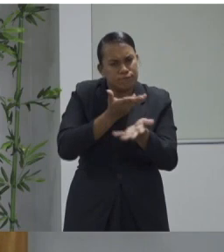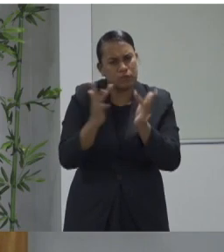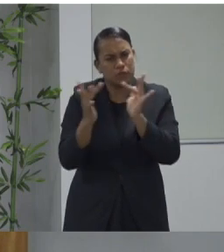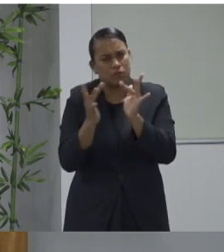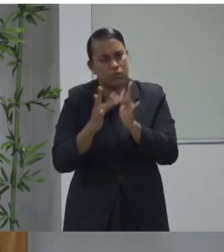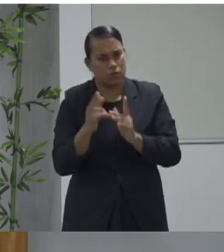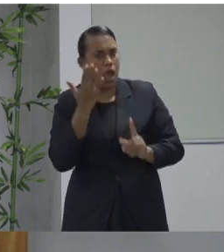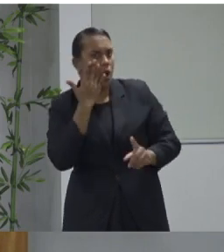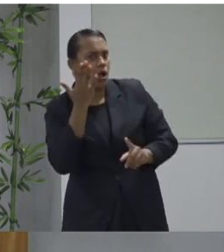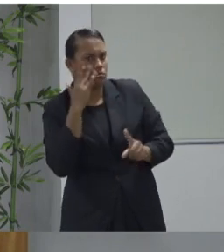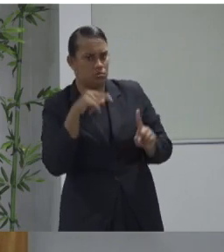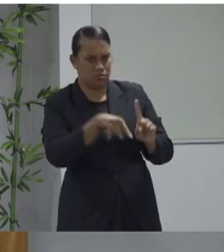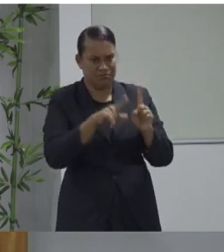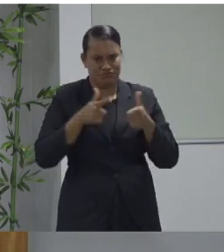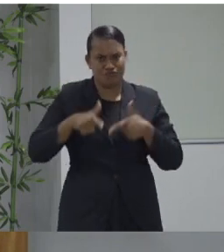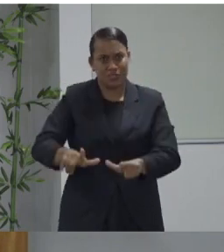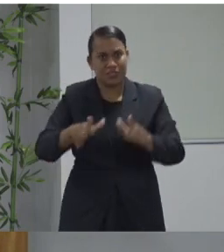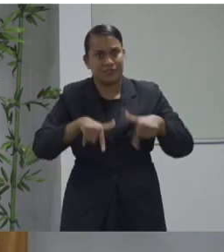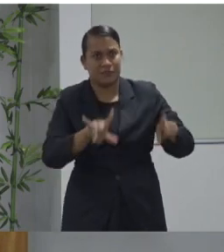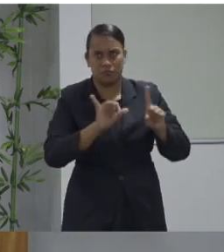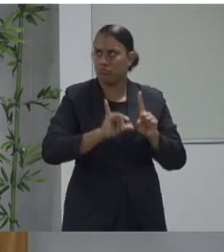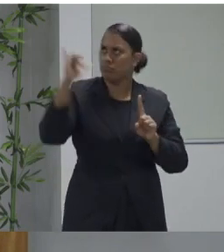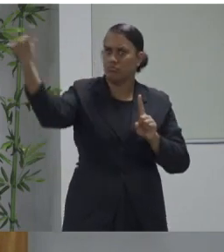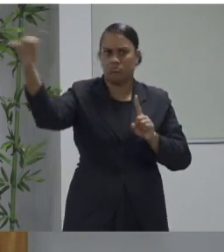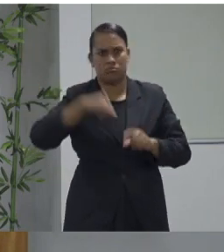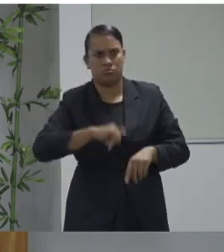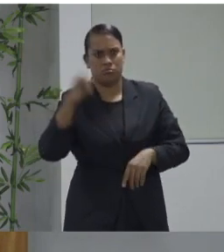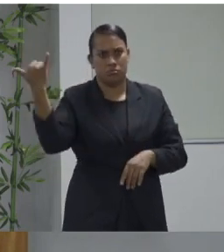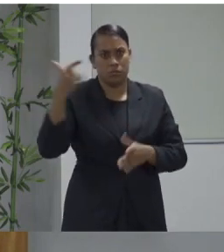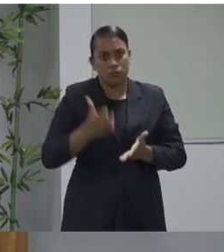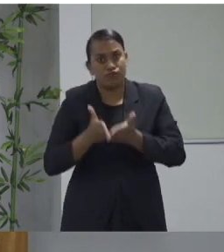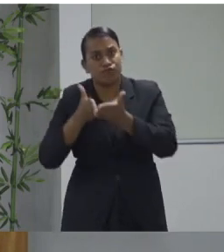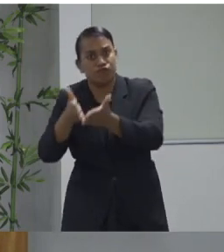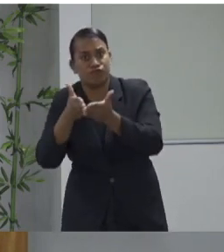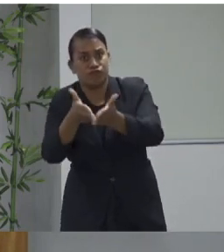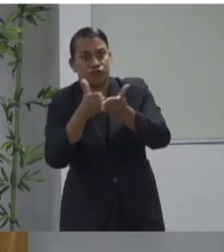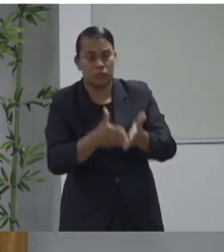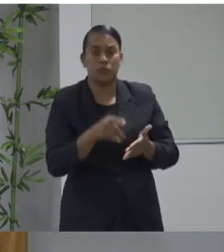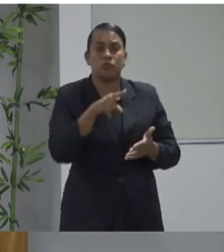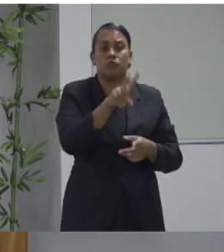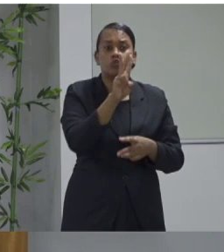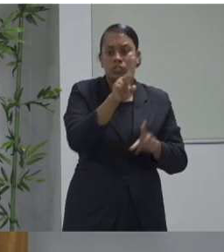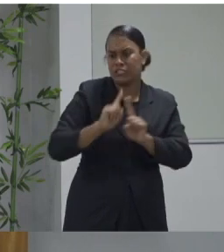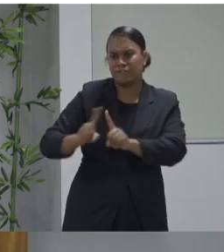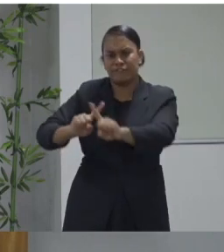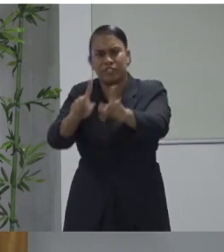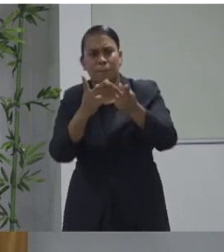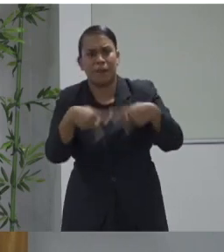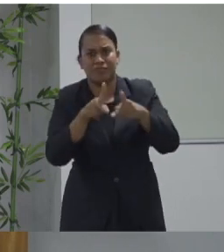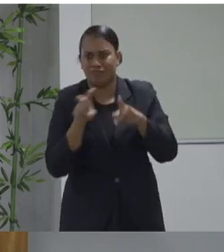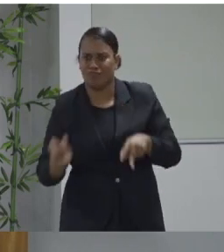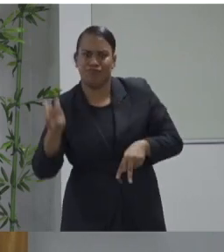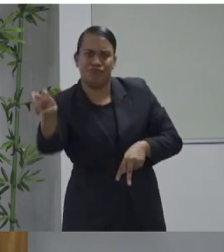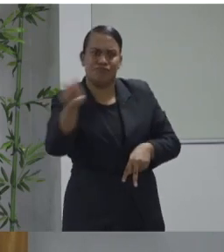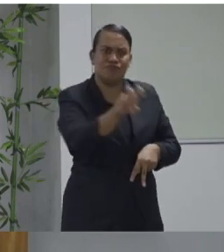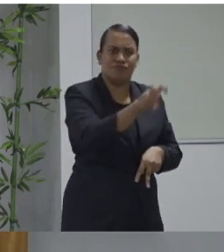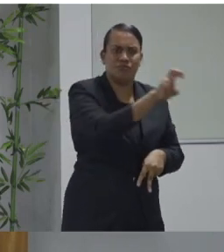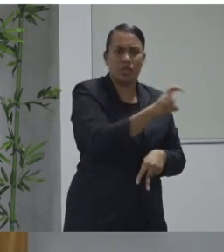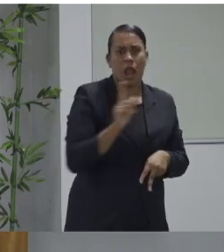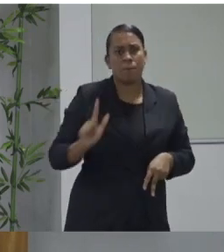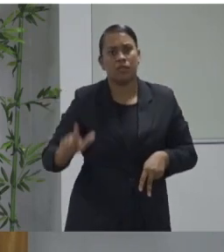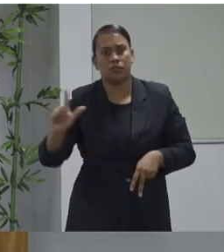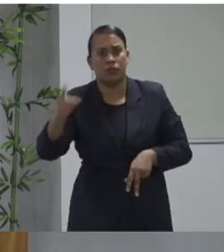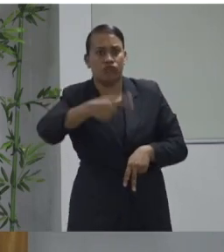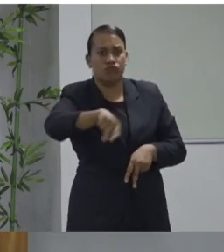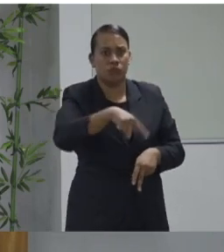On top of that, he had gone in between 2 geographical locations, between Suva and Mombasa. The Honorable Prime Minister has talked about